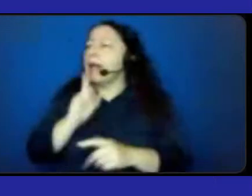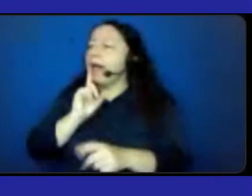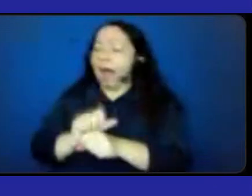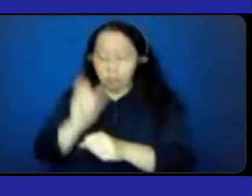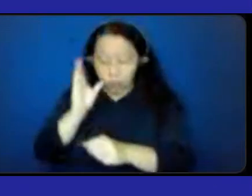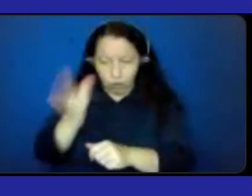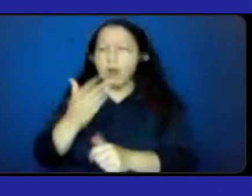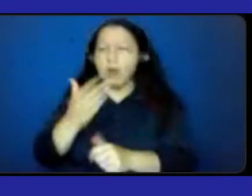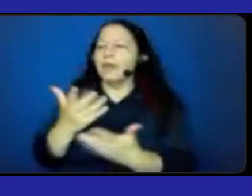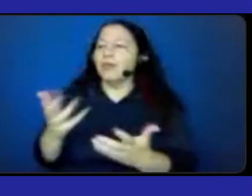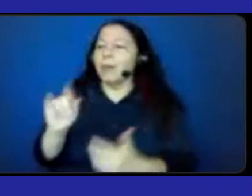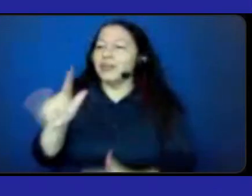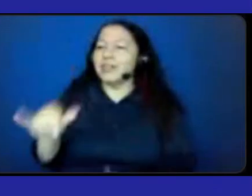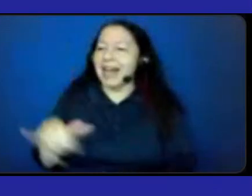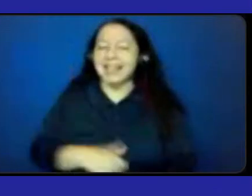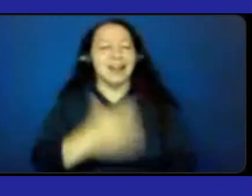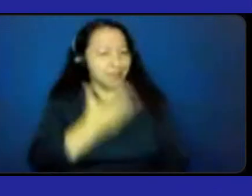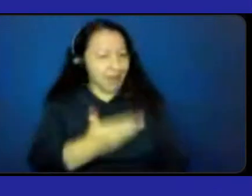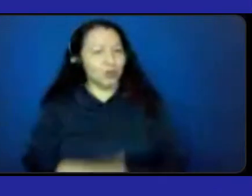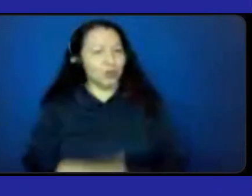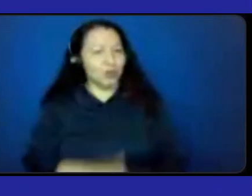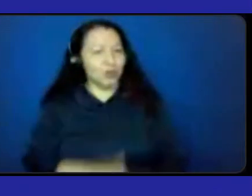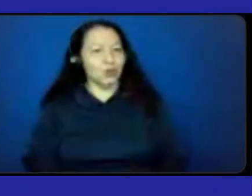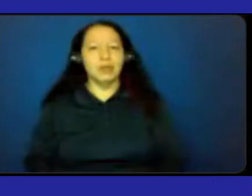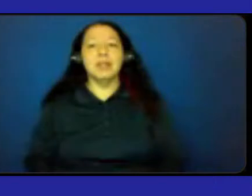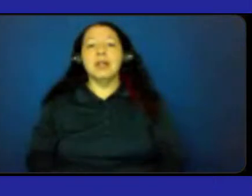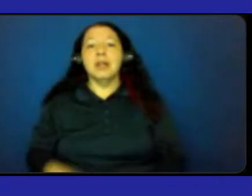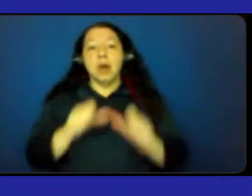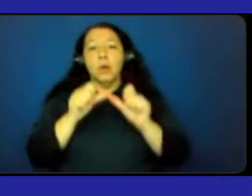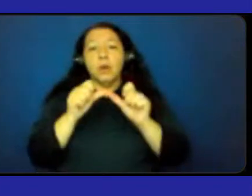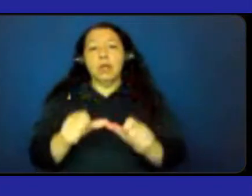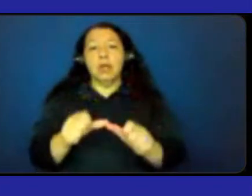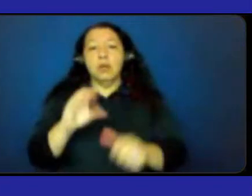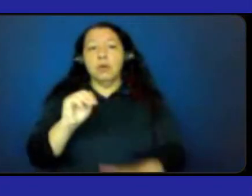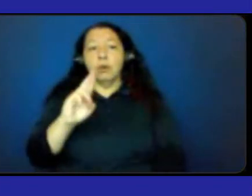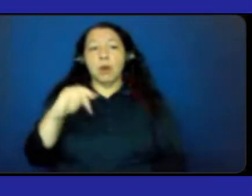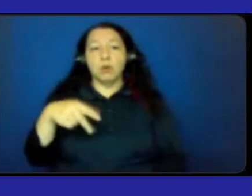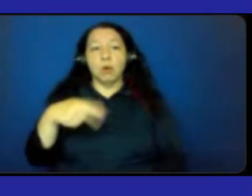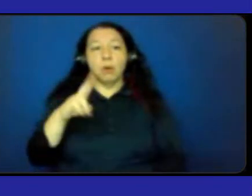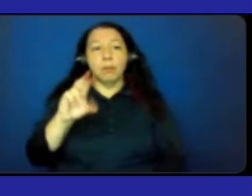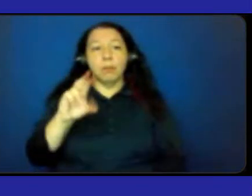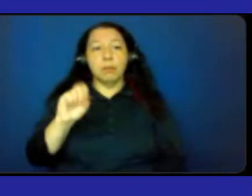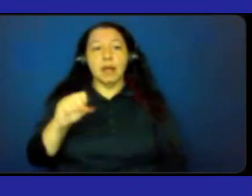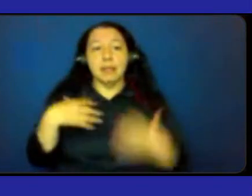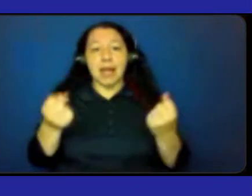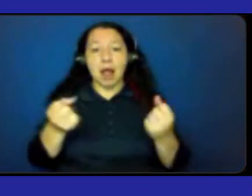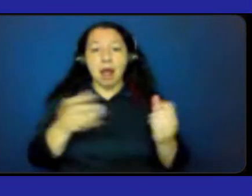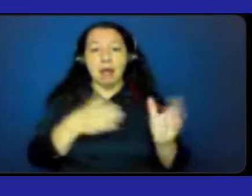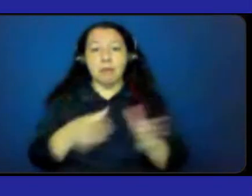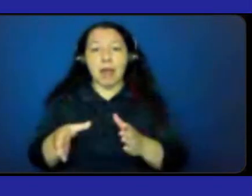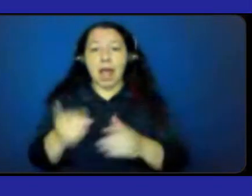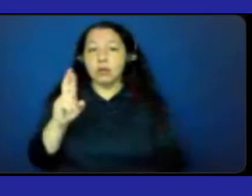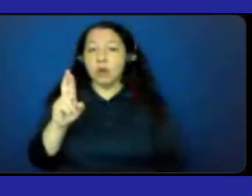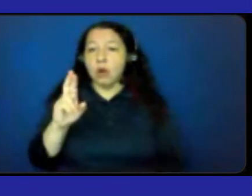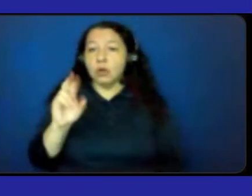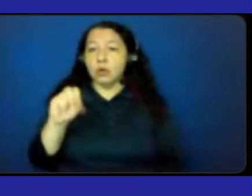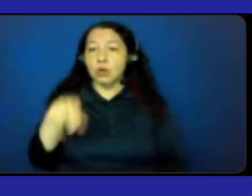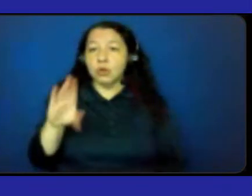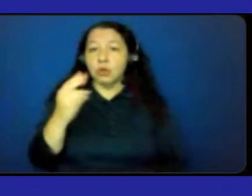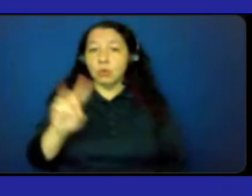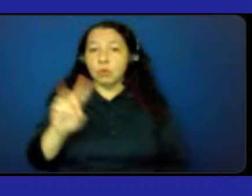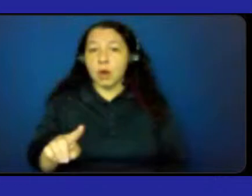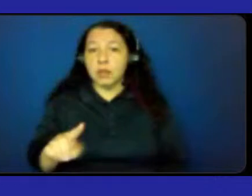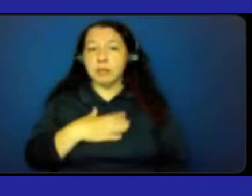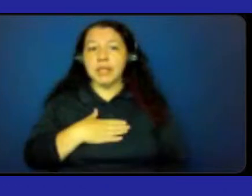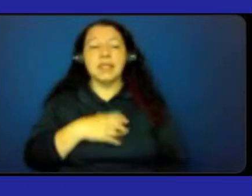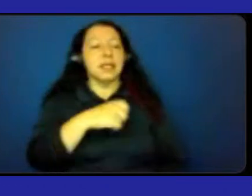will do. Thank you so much, Sally. Thank you. Thank you. All right, if we could move on to Metro Plus Health Plan, Dr. Schwartz. Yeah, good morning. It's Dr. Shah for